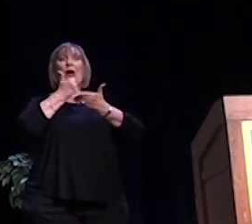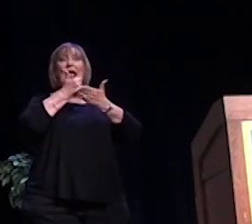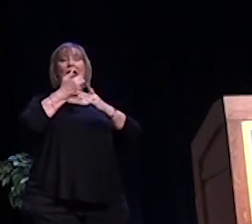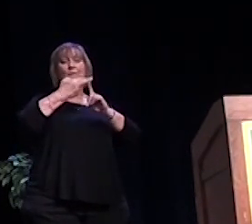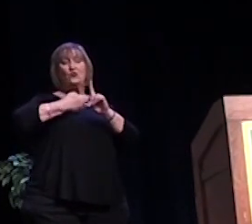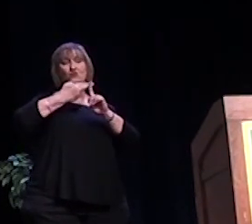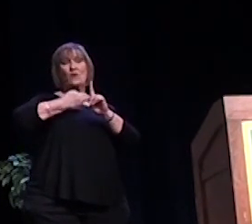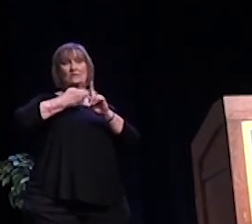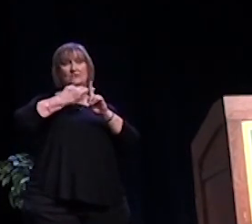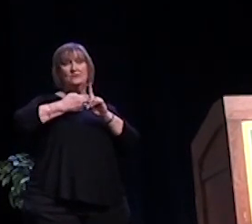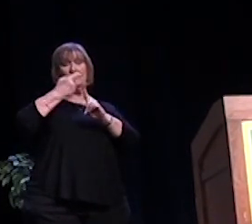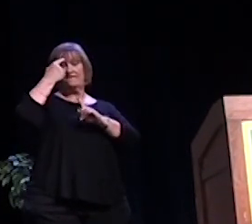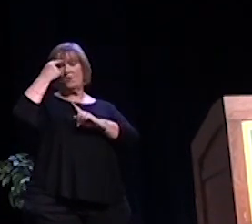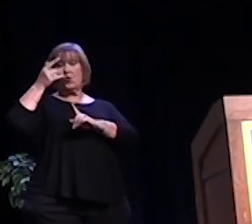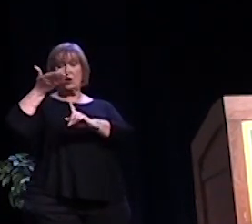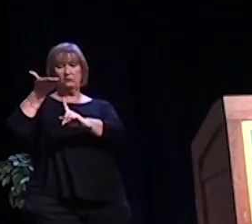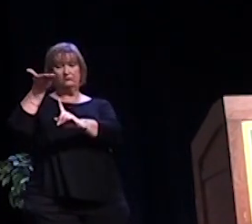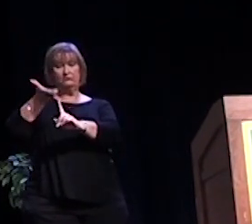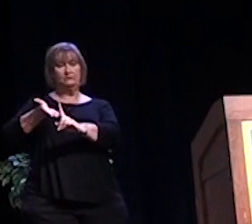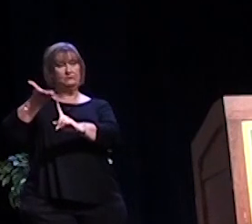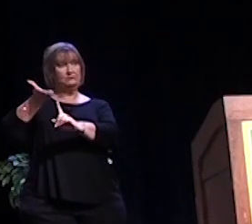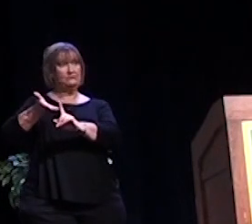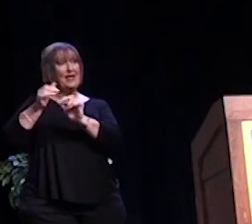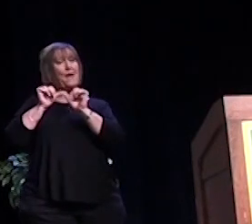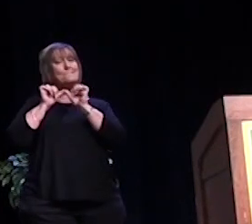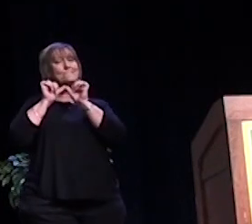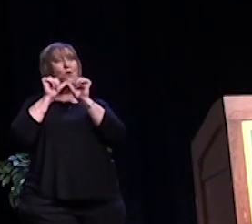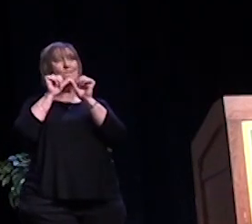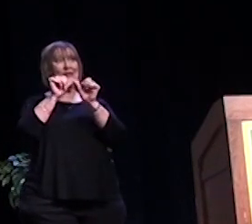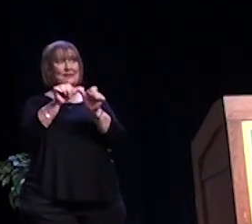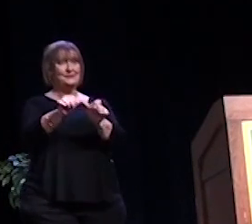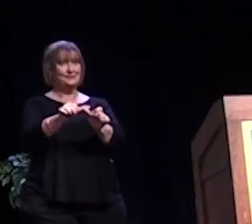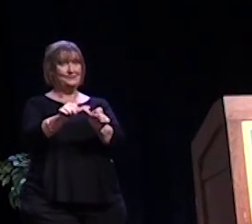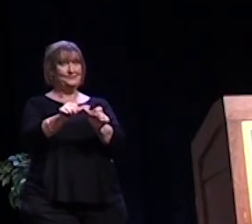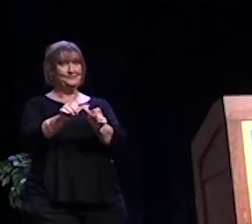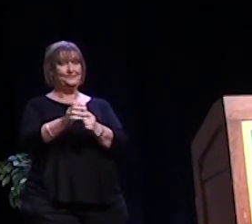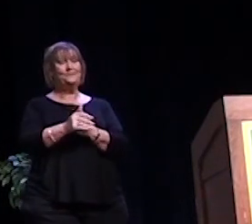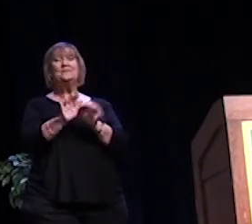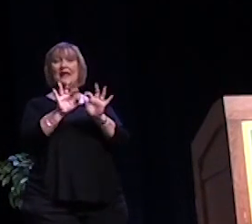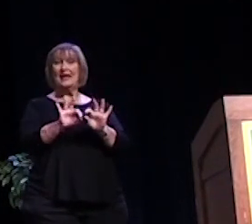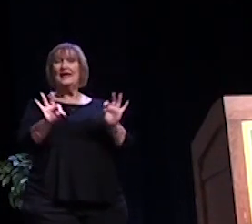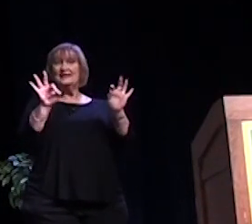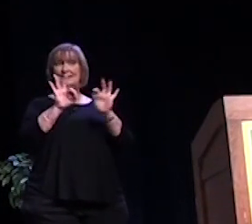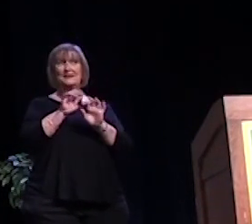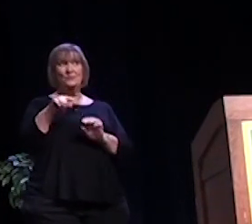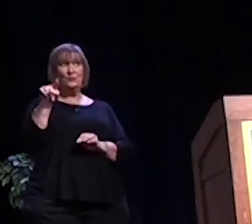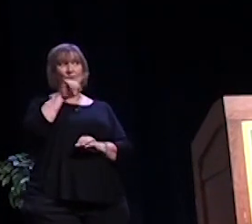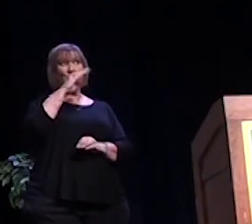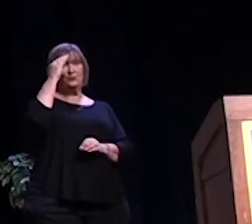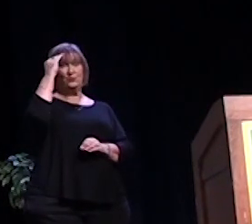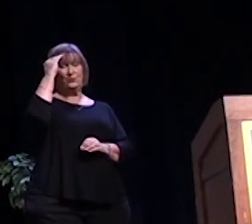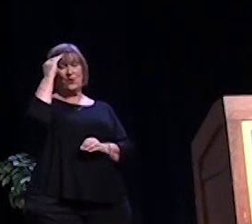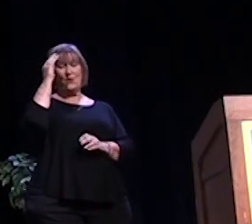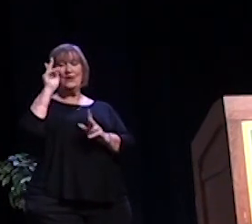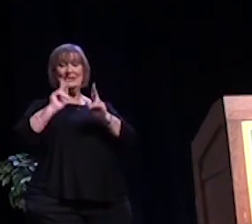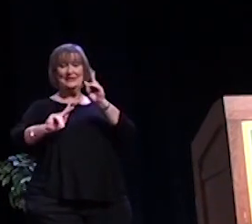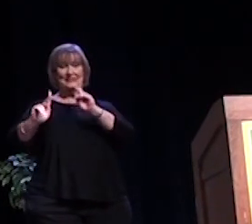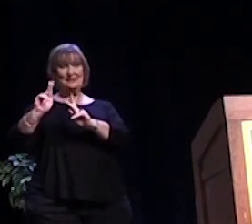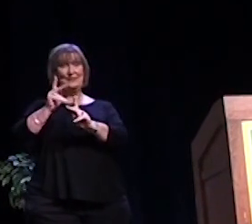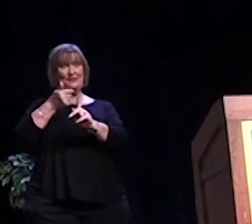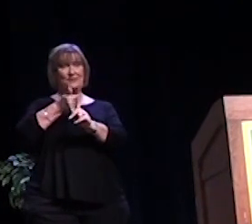assistance for an individual on a permanent basis. It's important to note that these individuals are